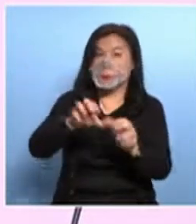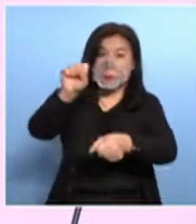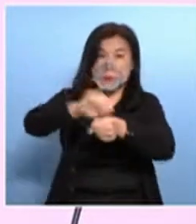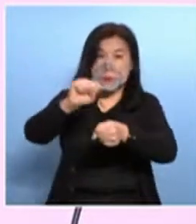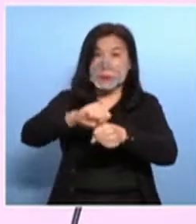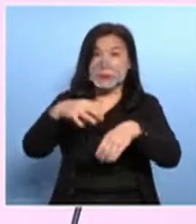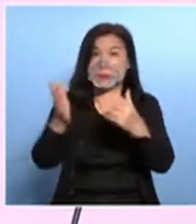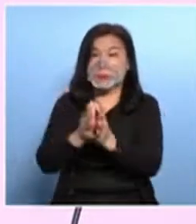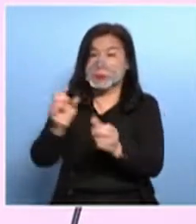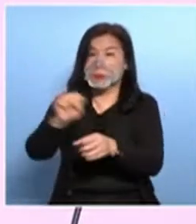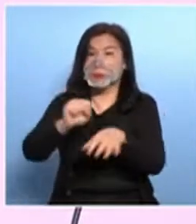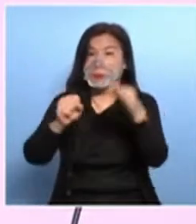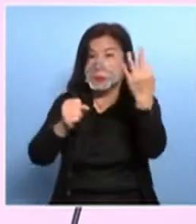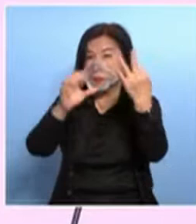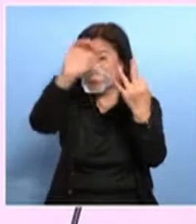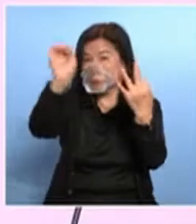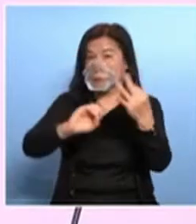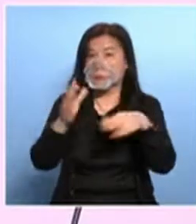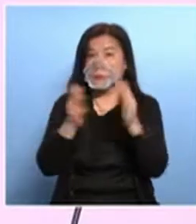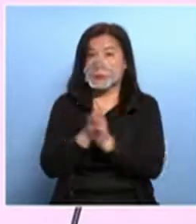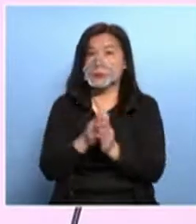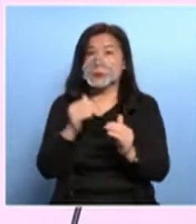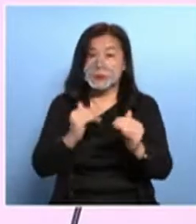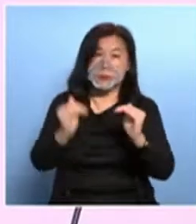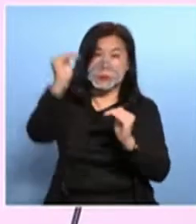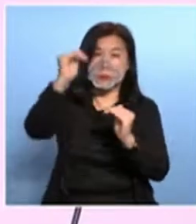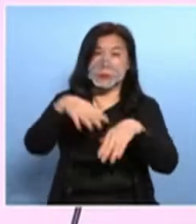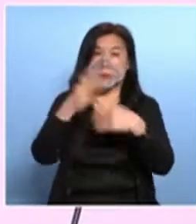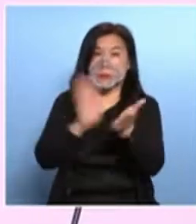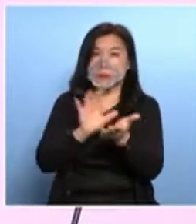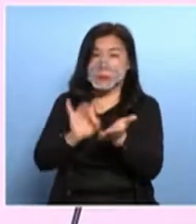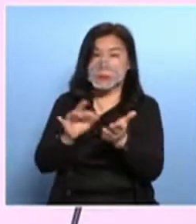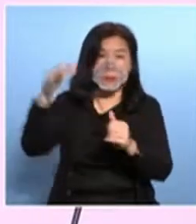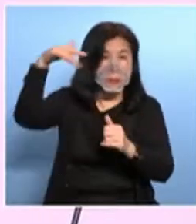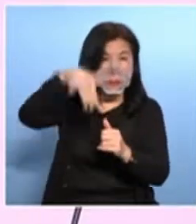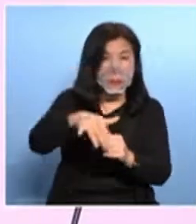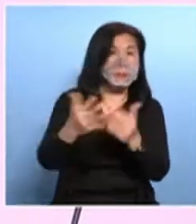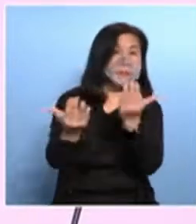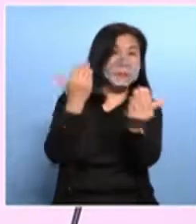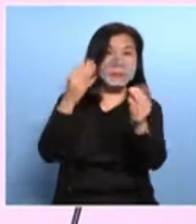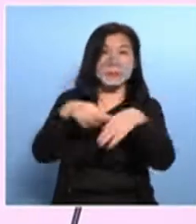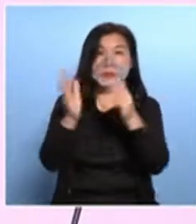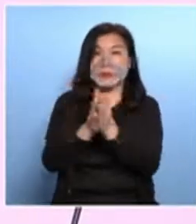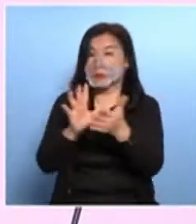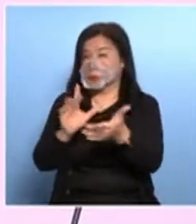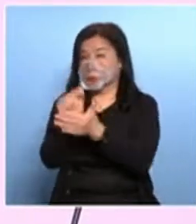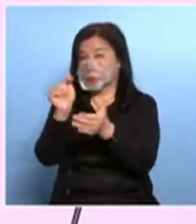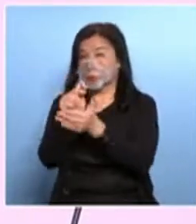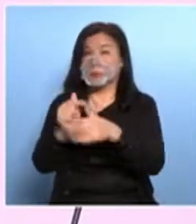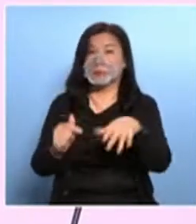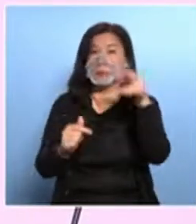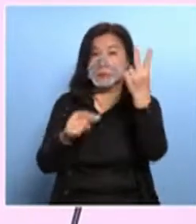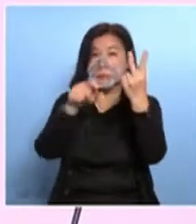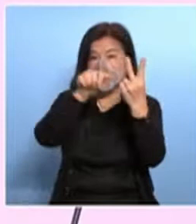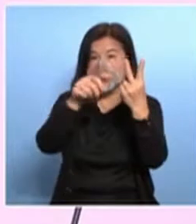26, slightly higher than the trend growth of 2.8% during the decade before the pandemic.